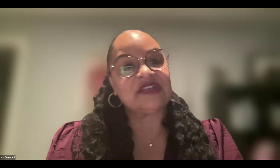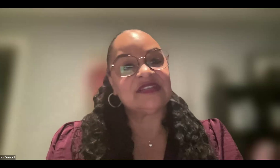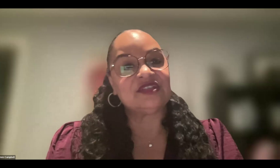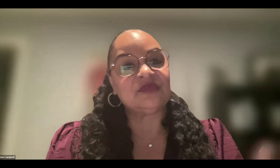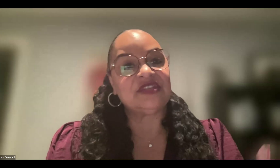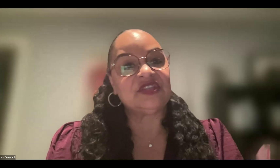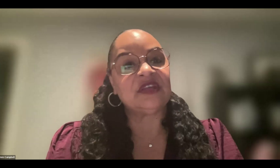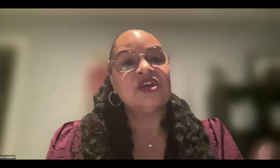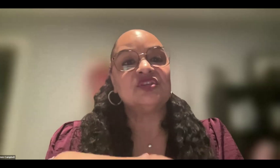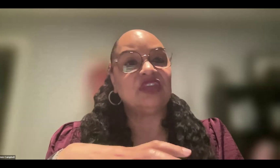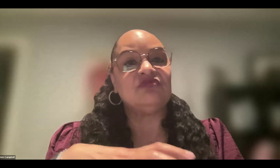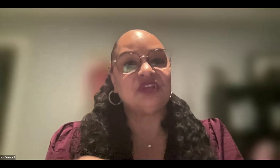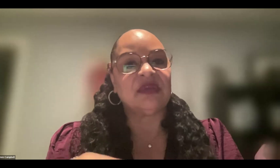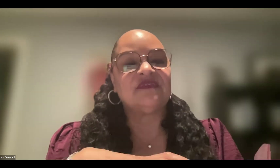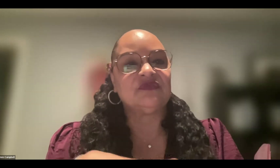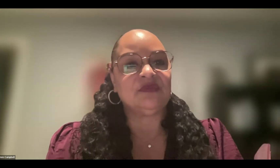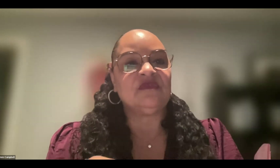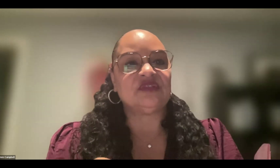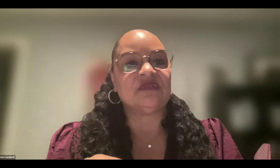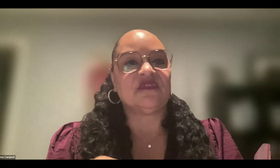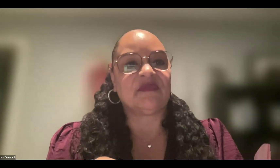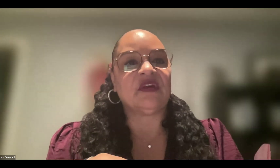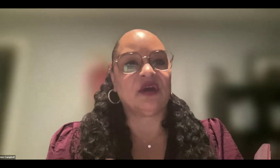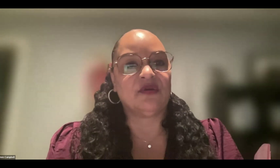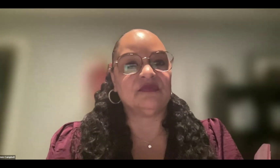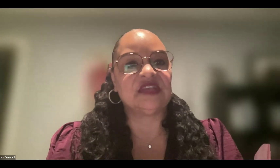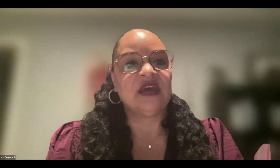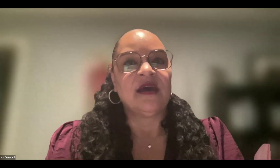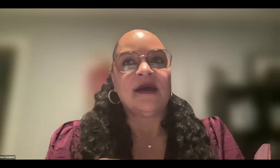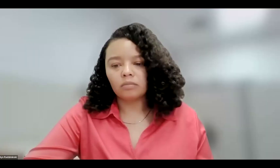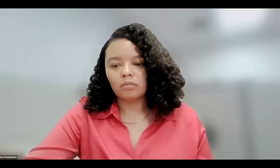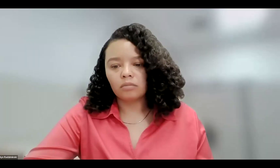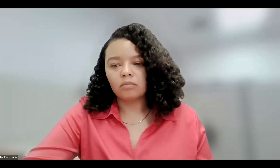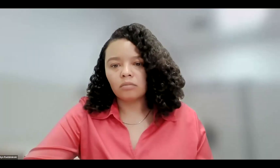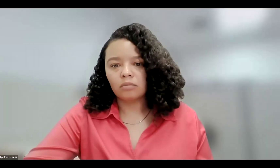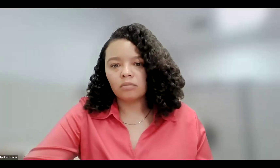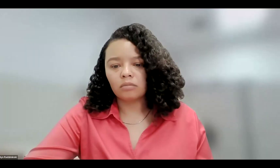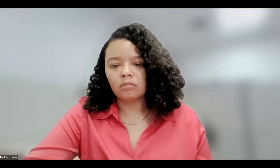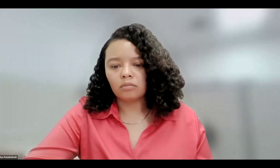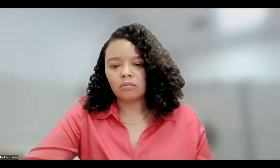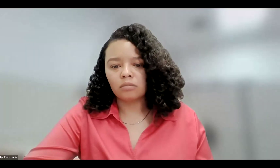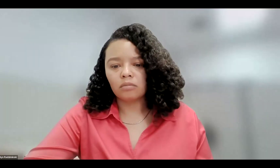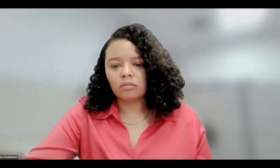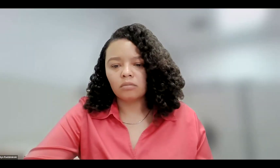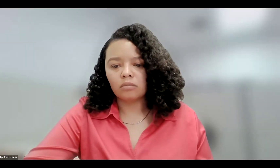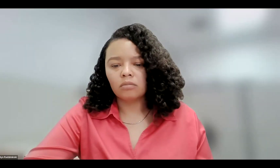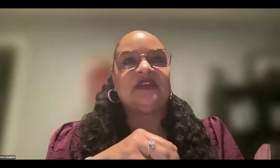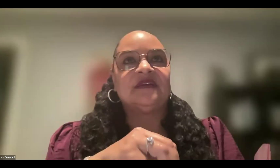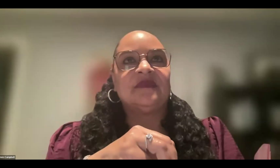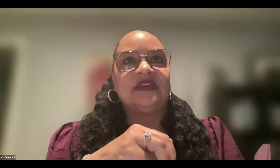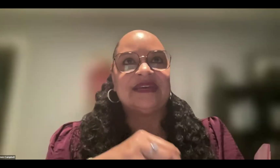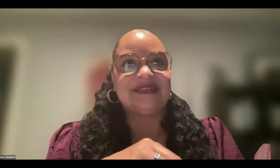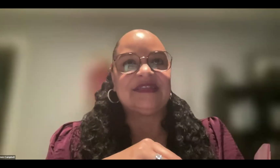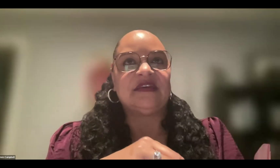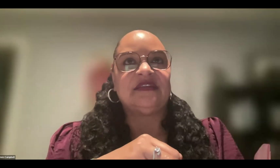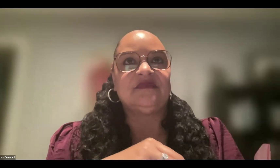that crisis situation, so that you don't have to remove children from their homes. I think that if it does